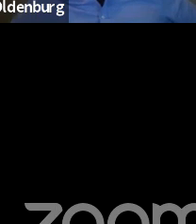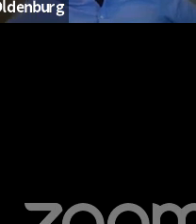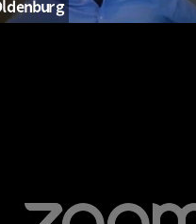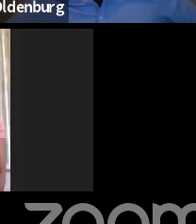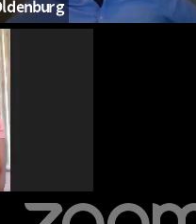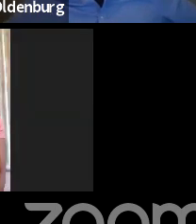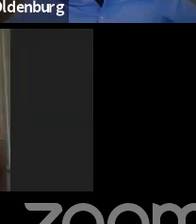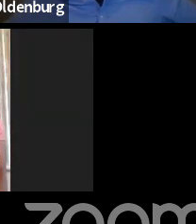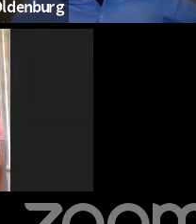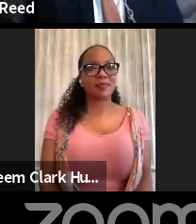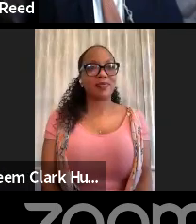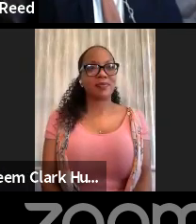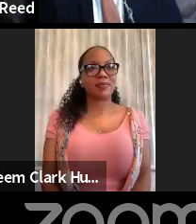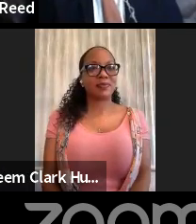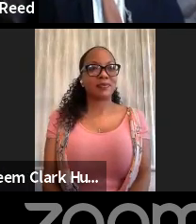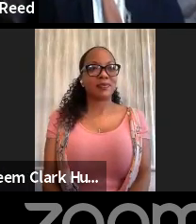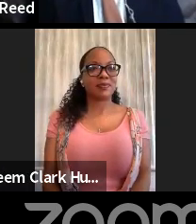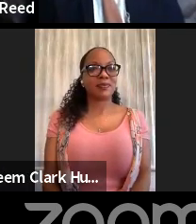line 11.